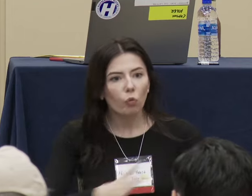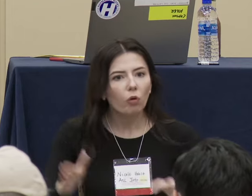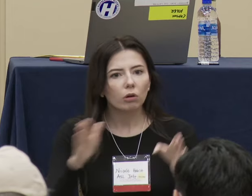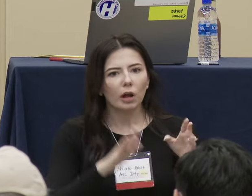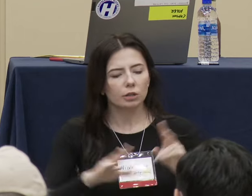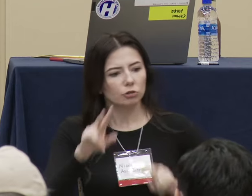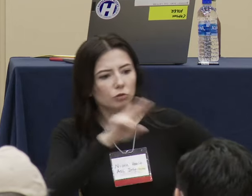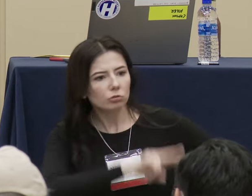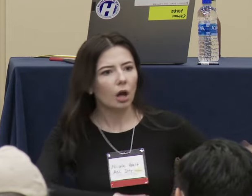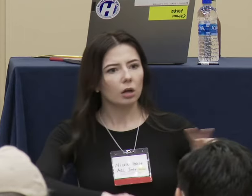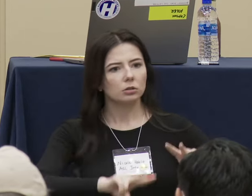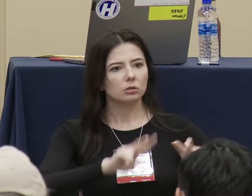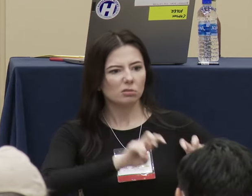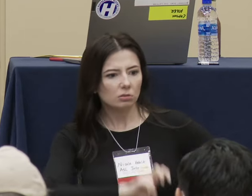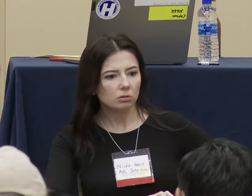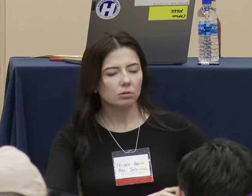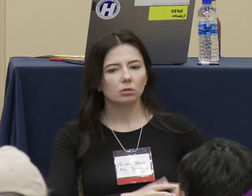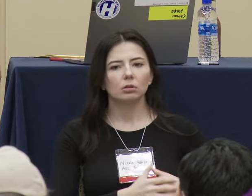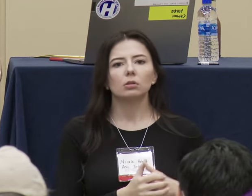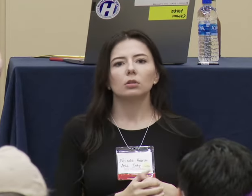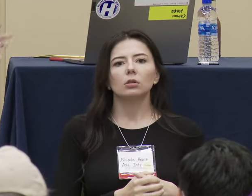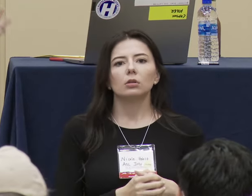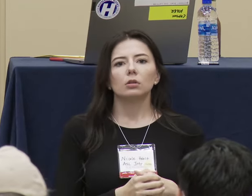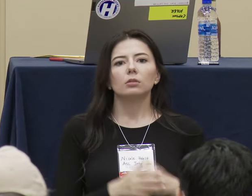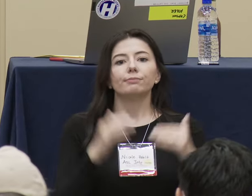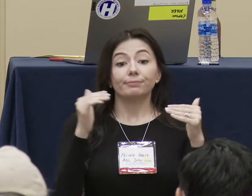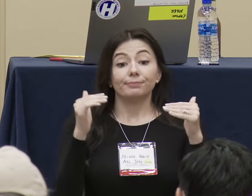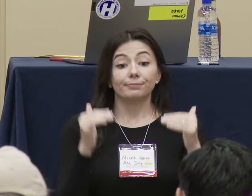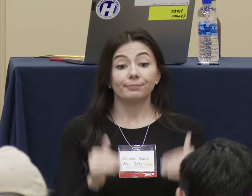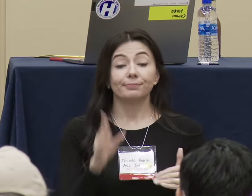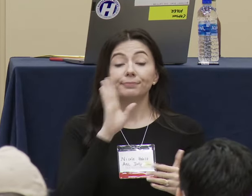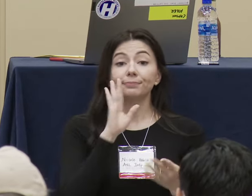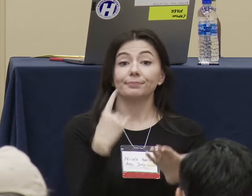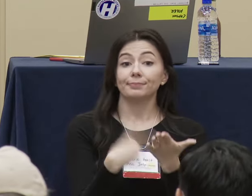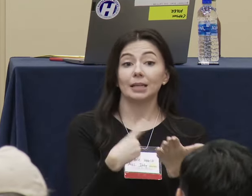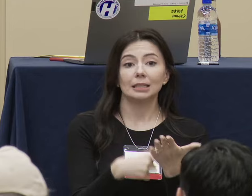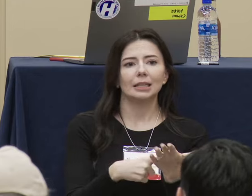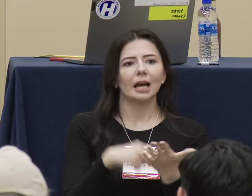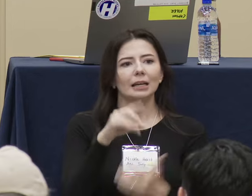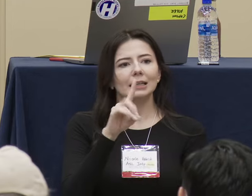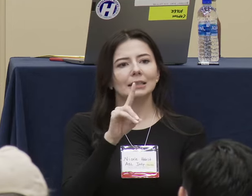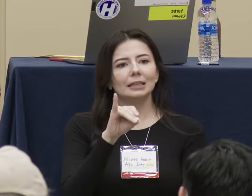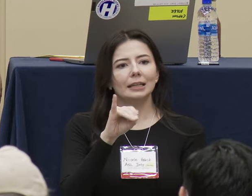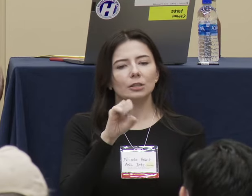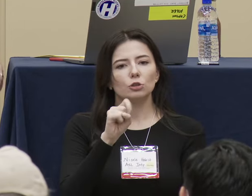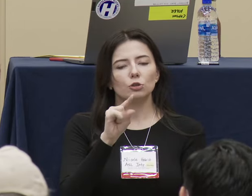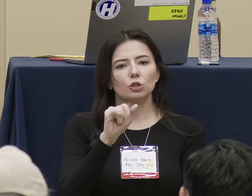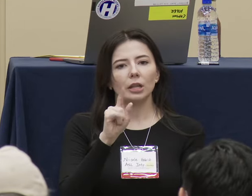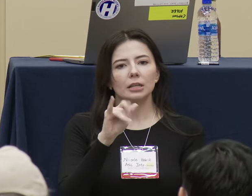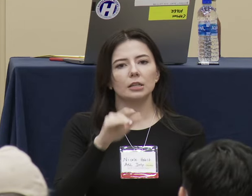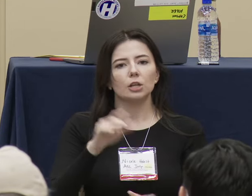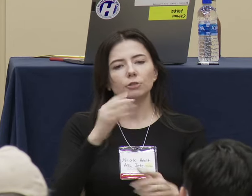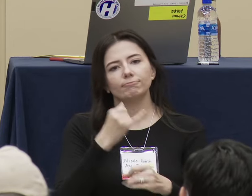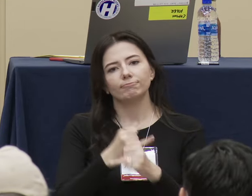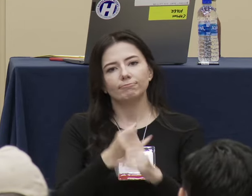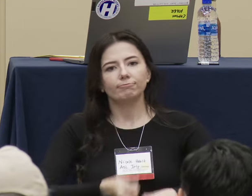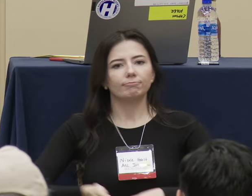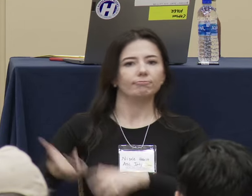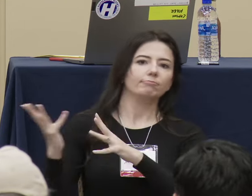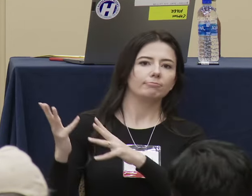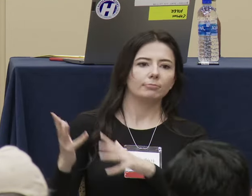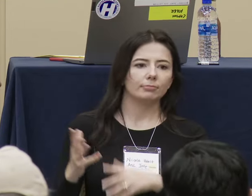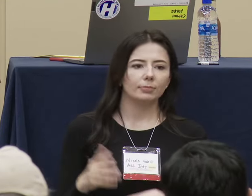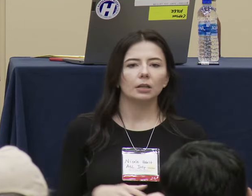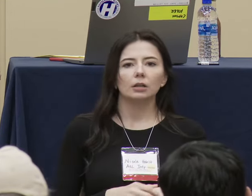analysis? And then I'm going to talk about deinstitutionalization as a precursor to